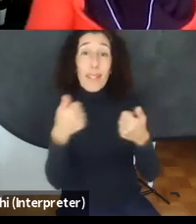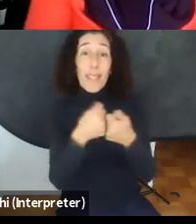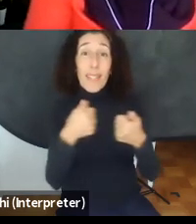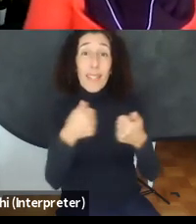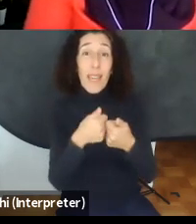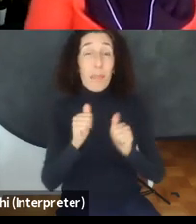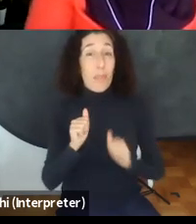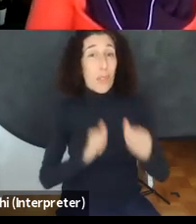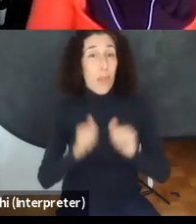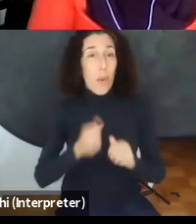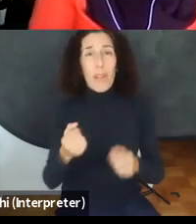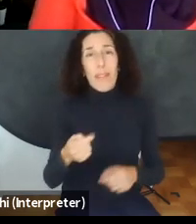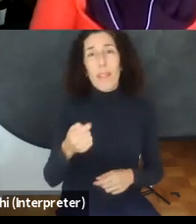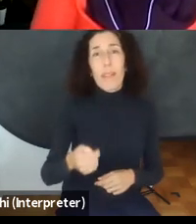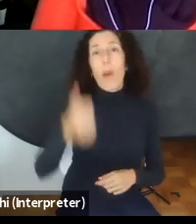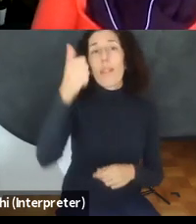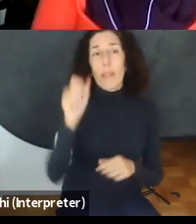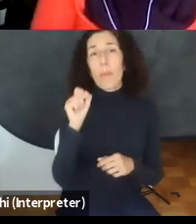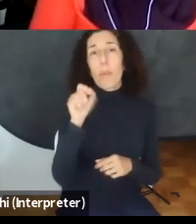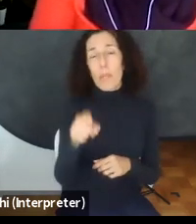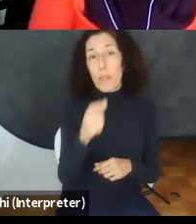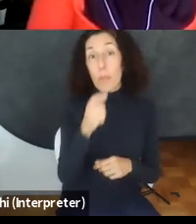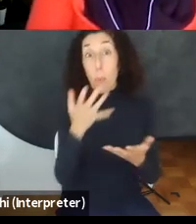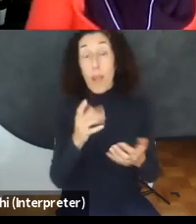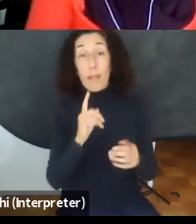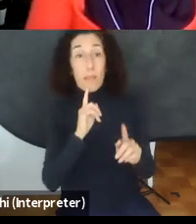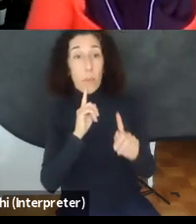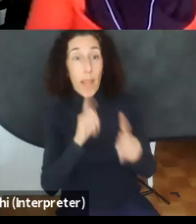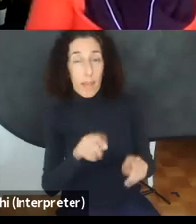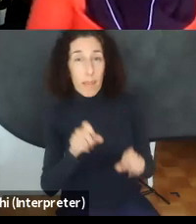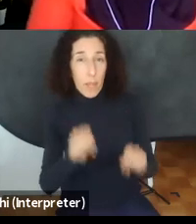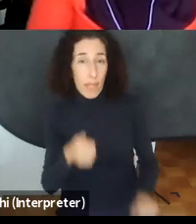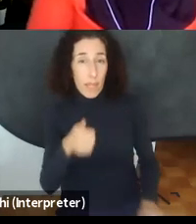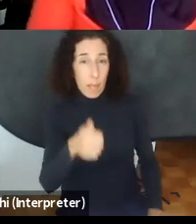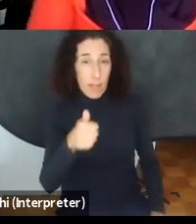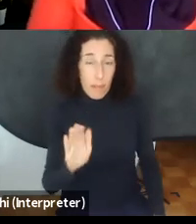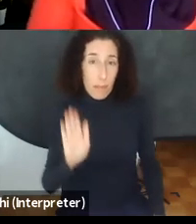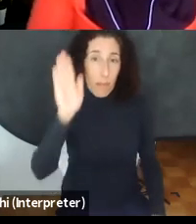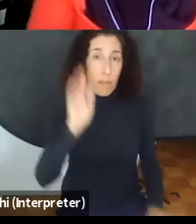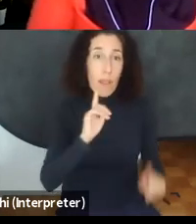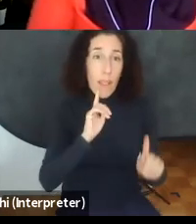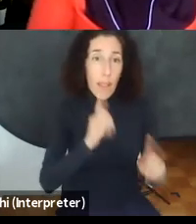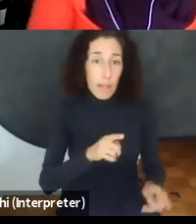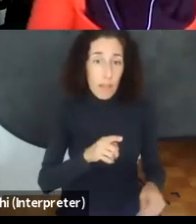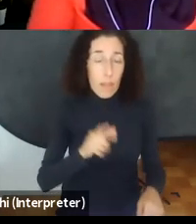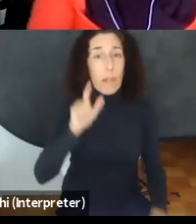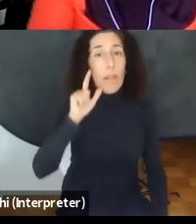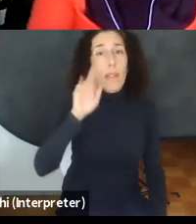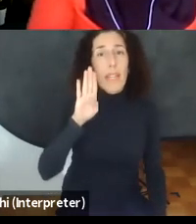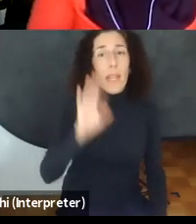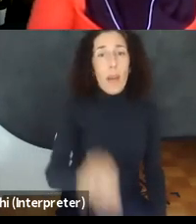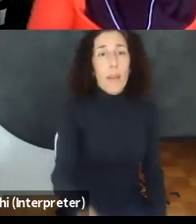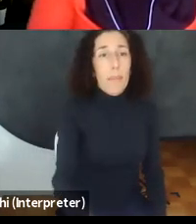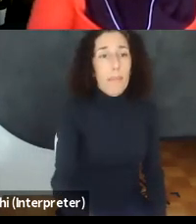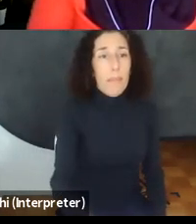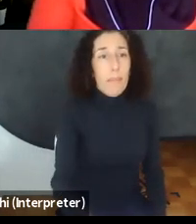question if there's anybody who would like to take that on first before I call on somebody. This is Lydia. I'll take that